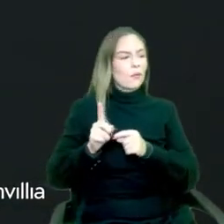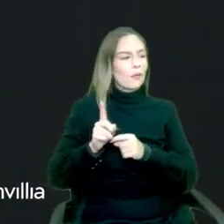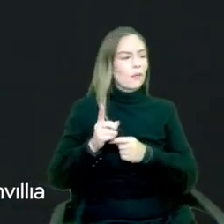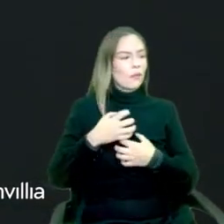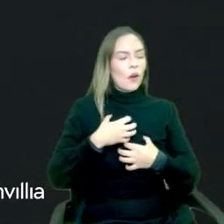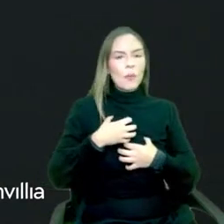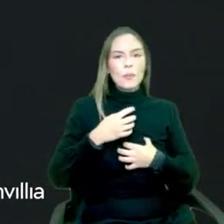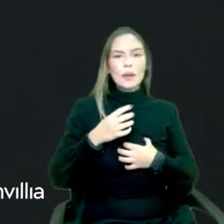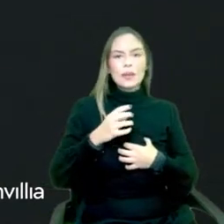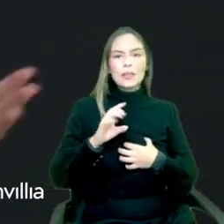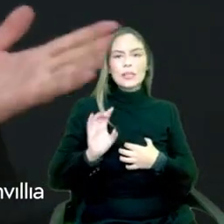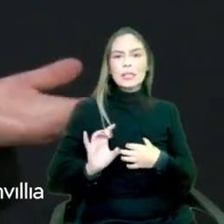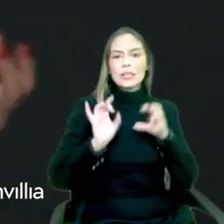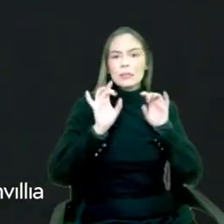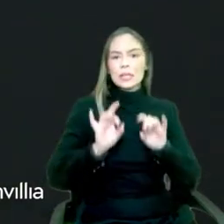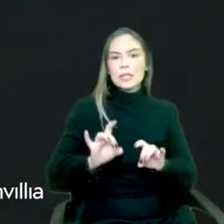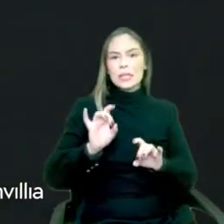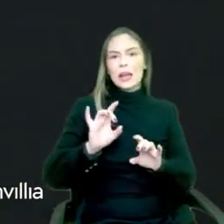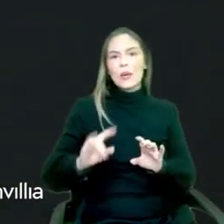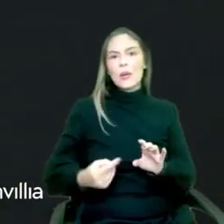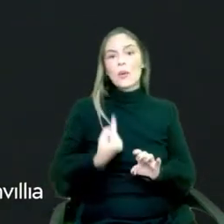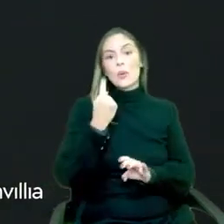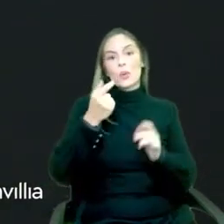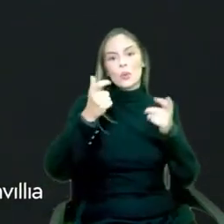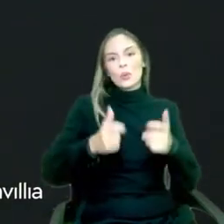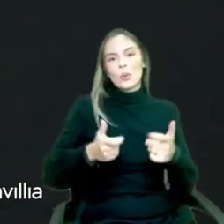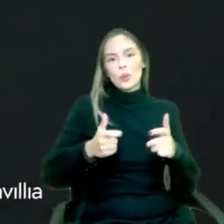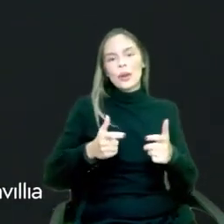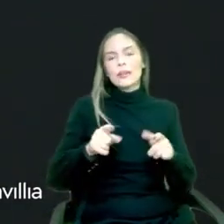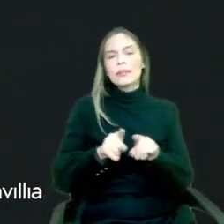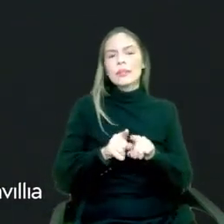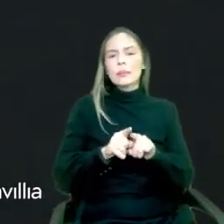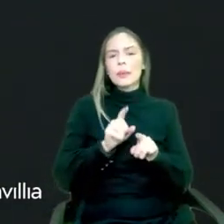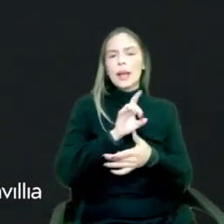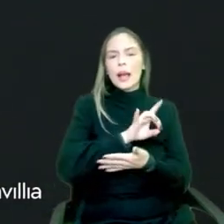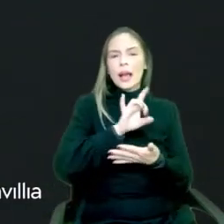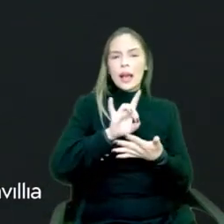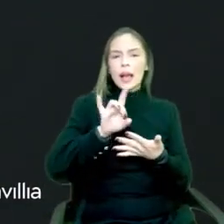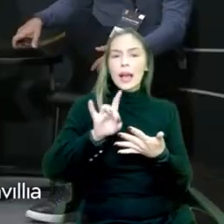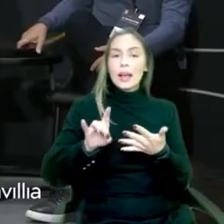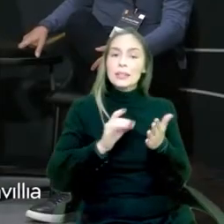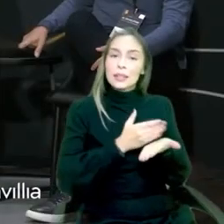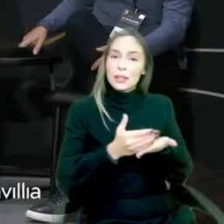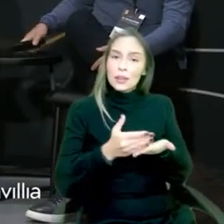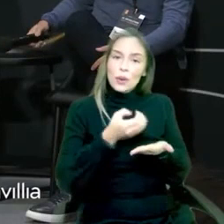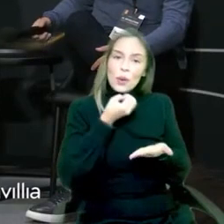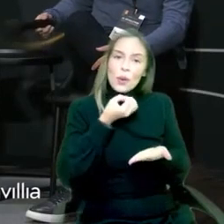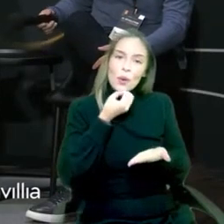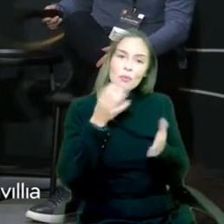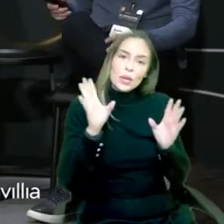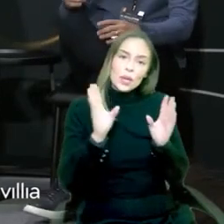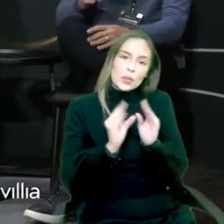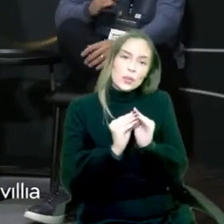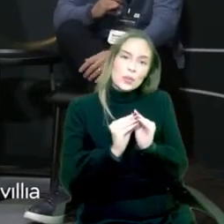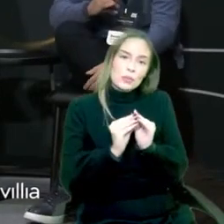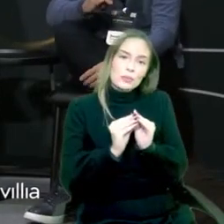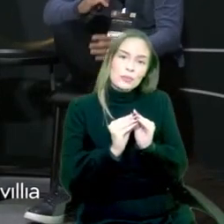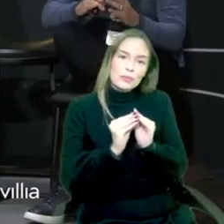space. With that, I'm gonna have each of you introduce yourselves. And we'll start with Danilo.